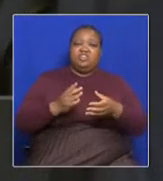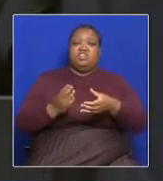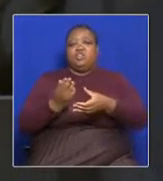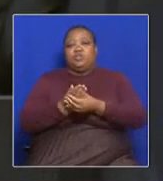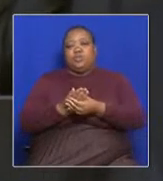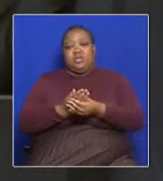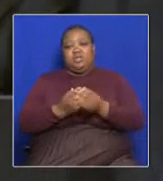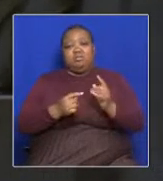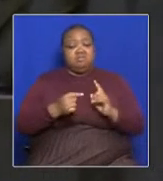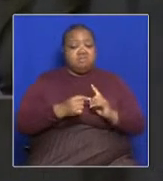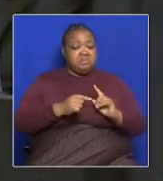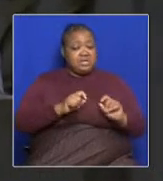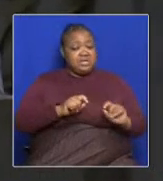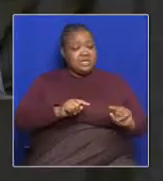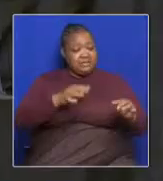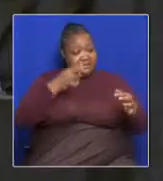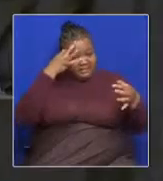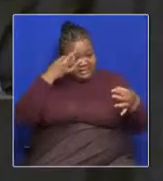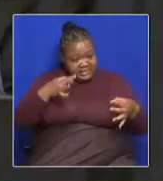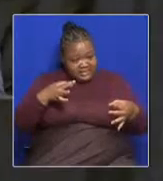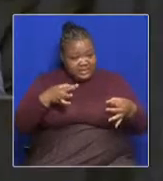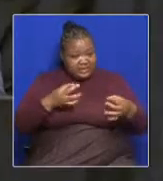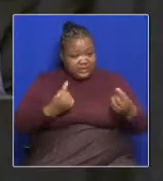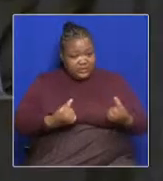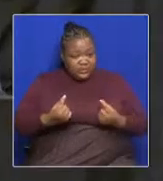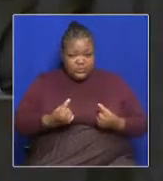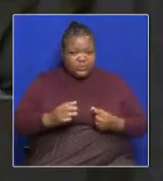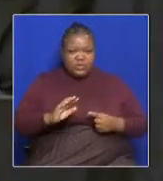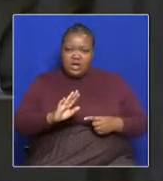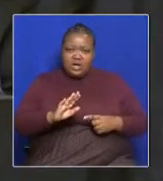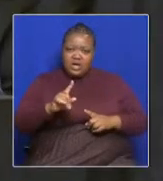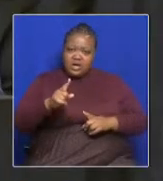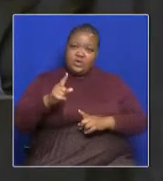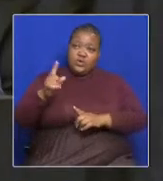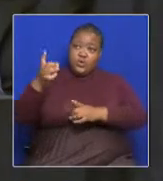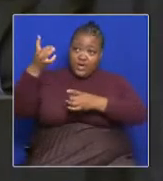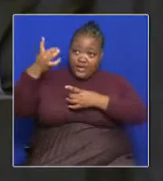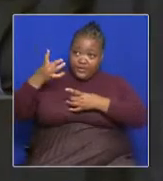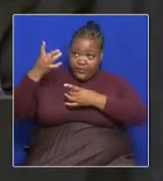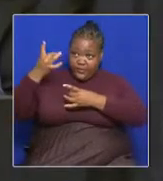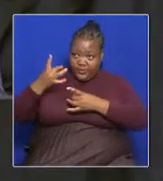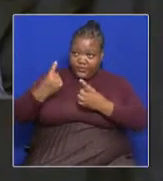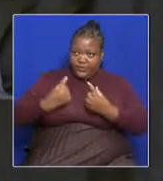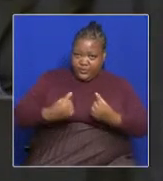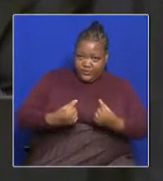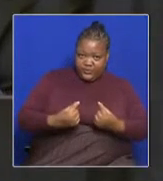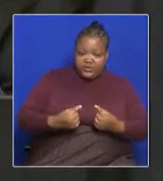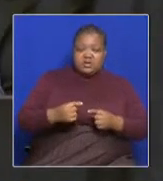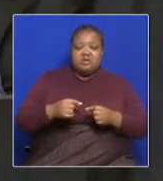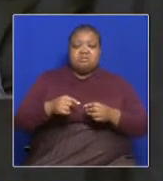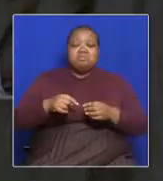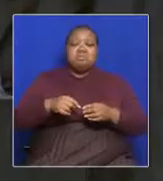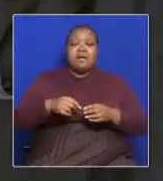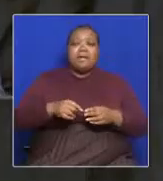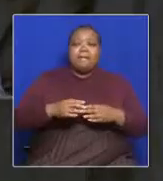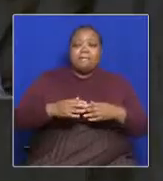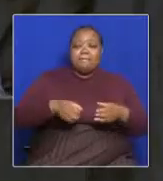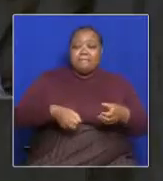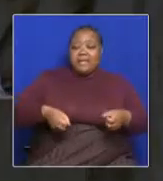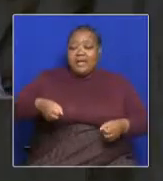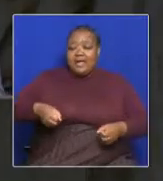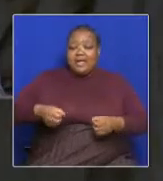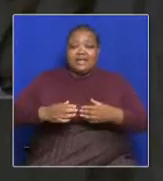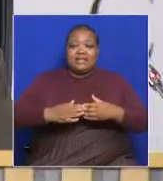his initiative. So the sealing of the bags, the taking of the samples, which is the sum total of what he